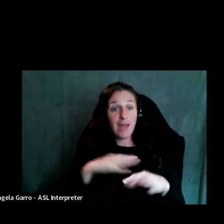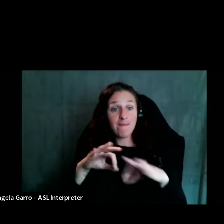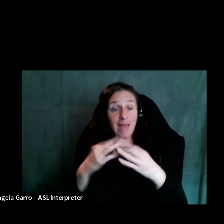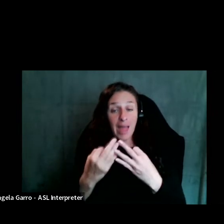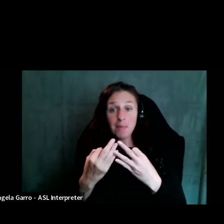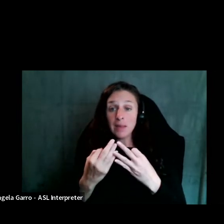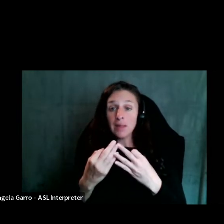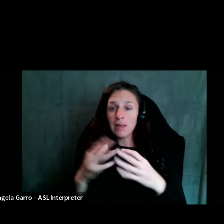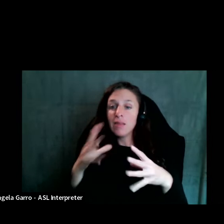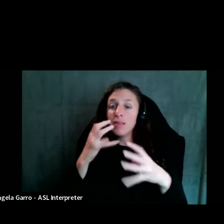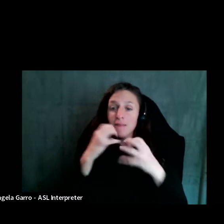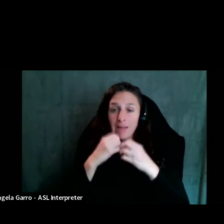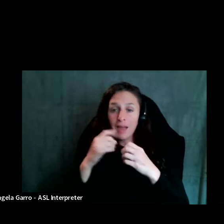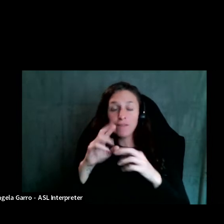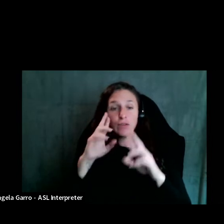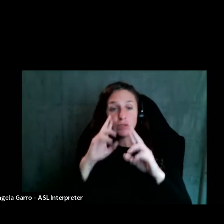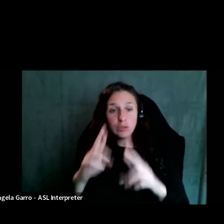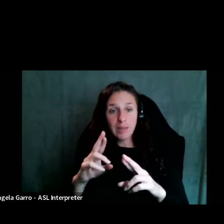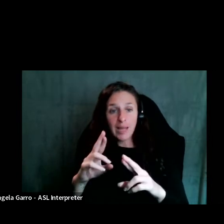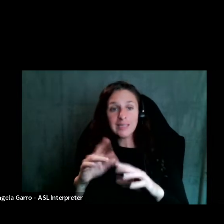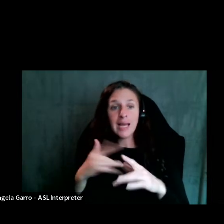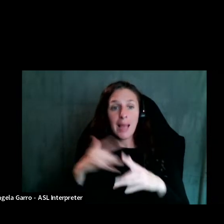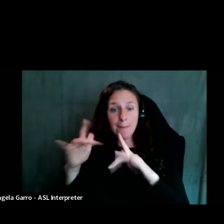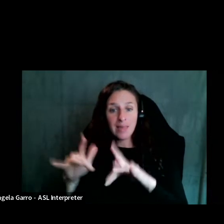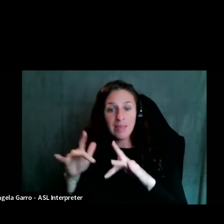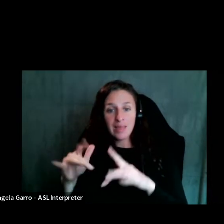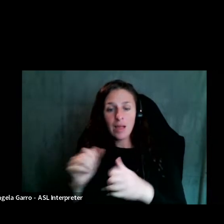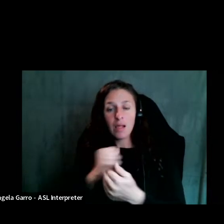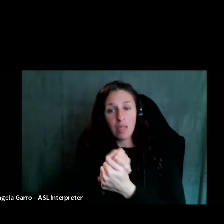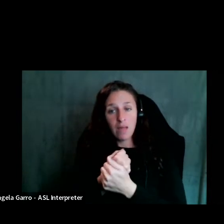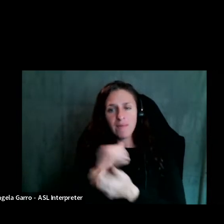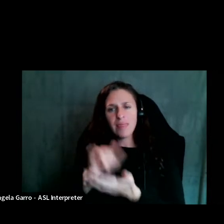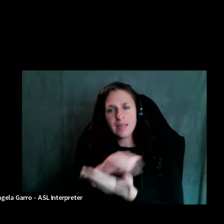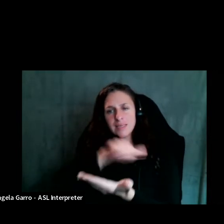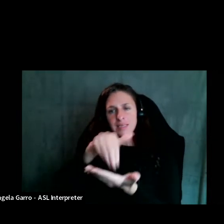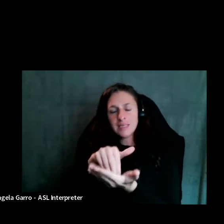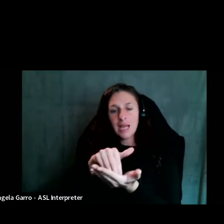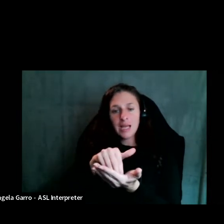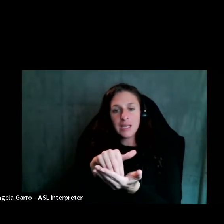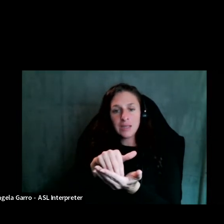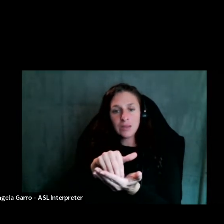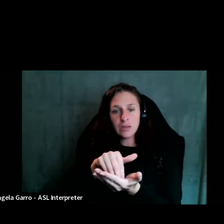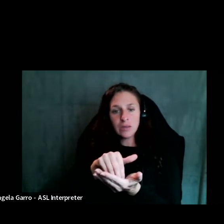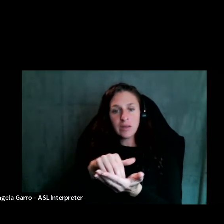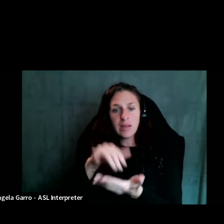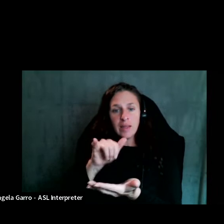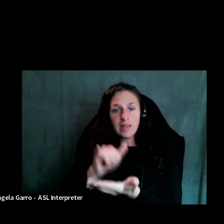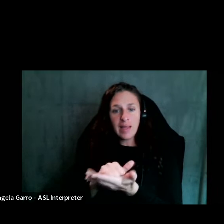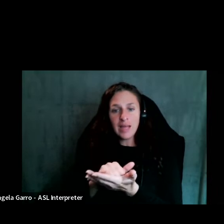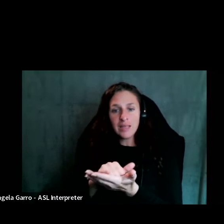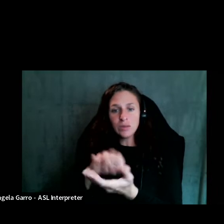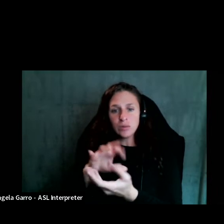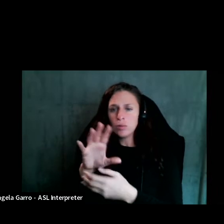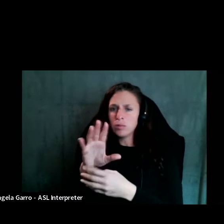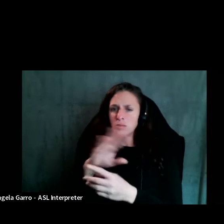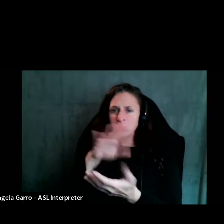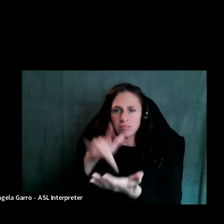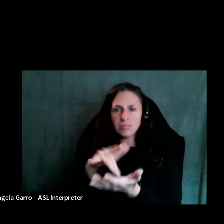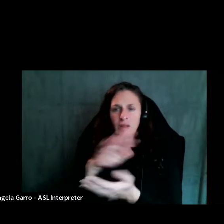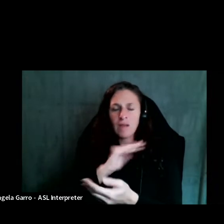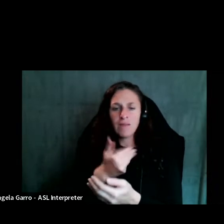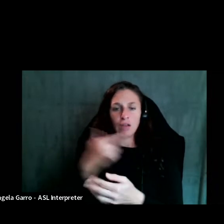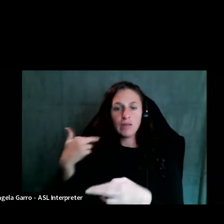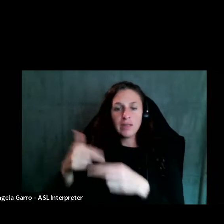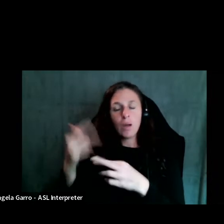respect, empathy, and love are centered. They are core tenet of our religion. I hope that the district finds a way